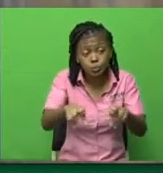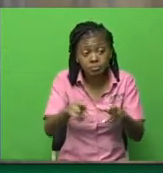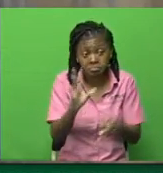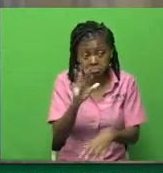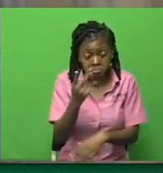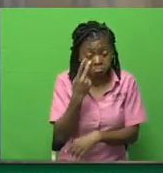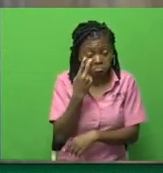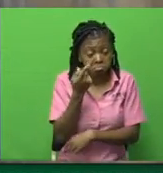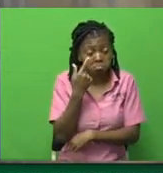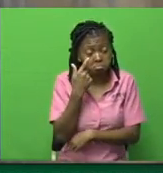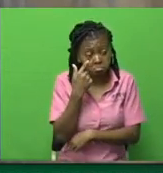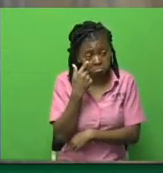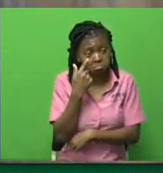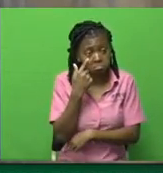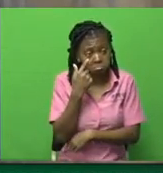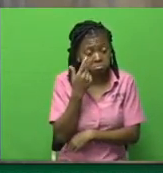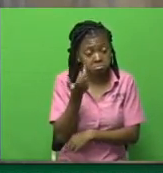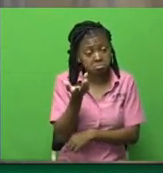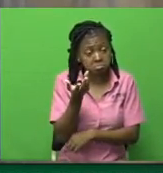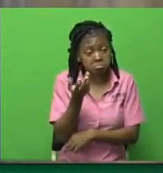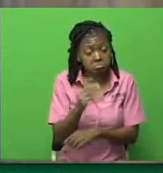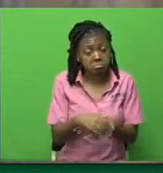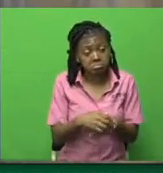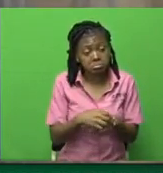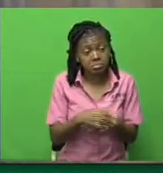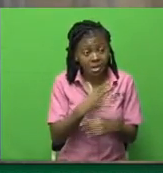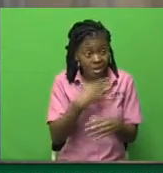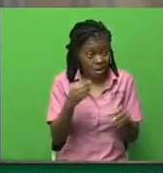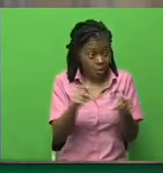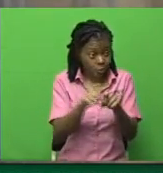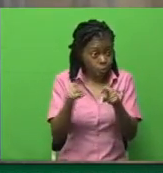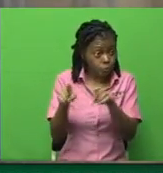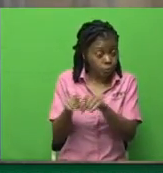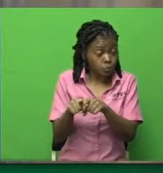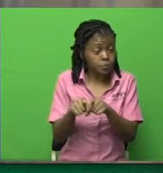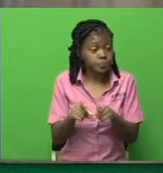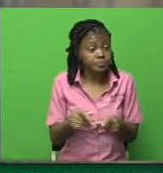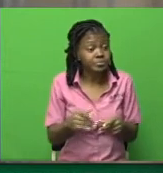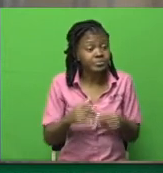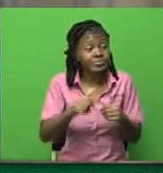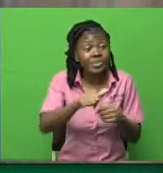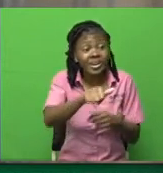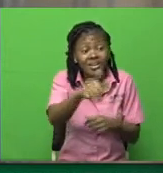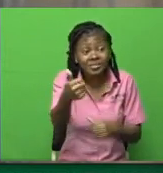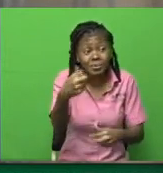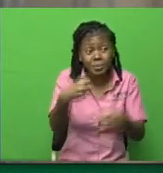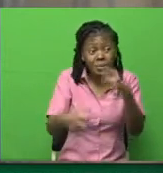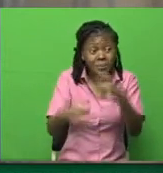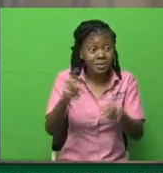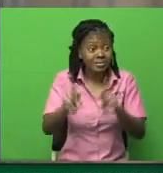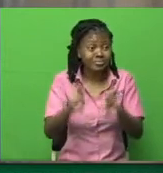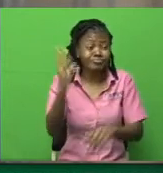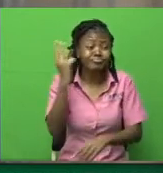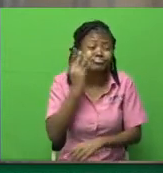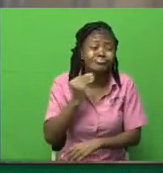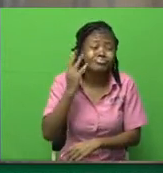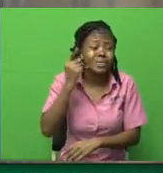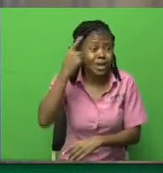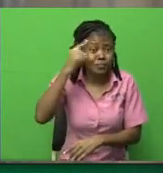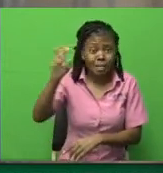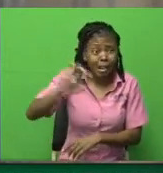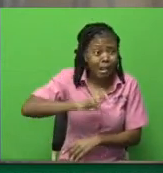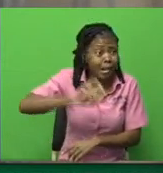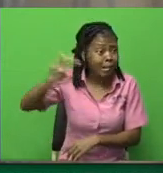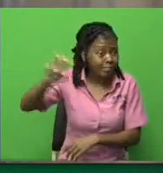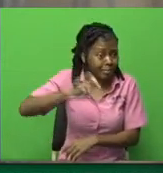that in terms of real issues affecting daily commuters nothing for them 200 million to set up a new